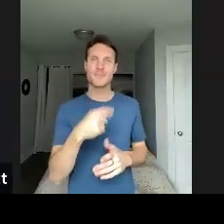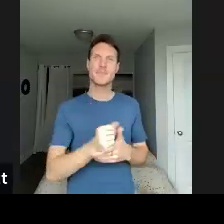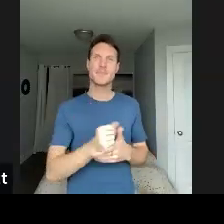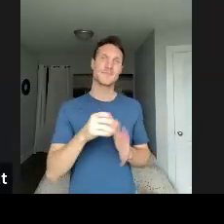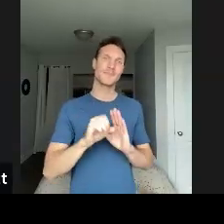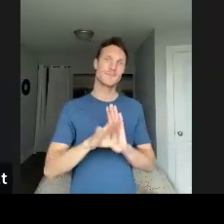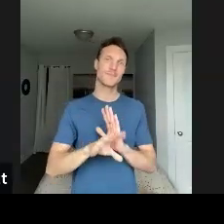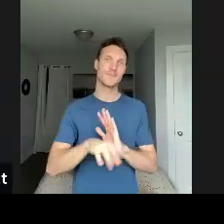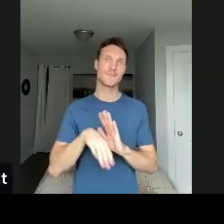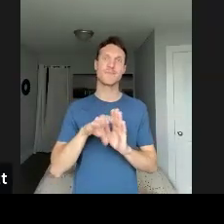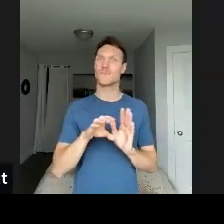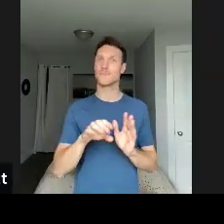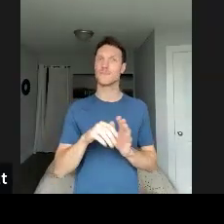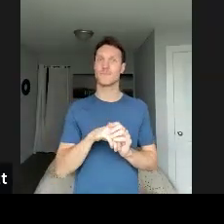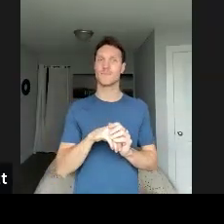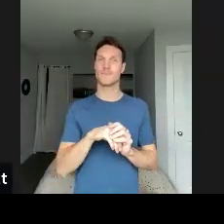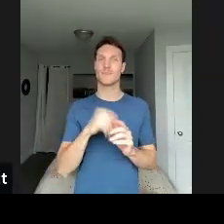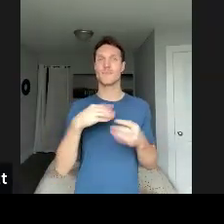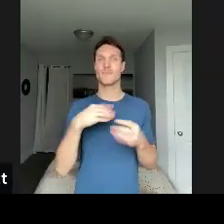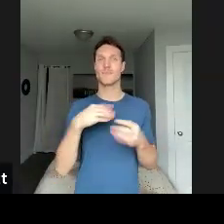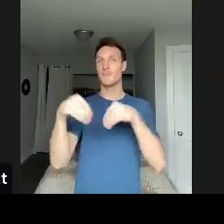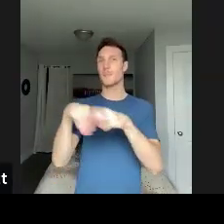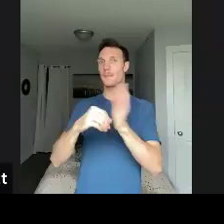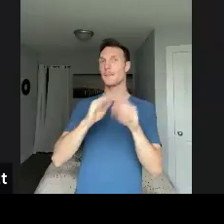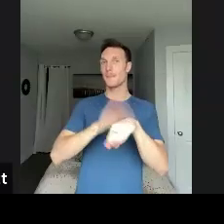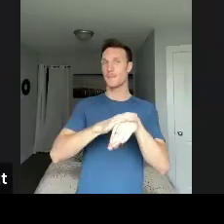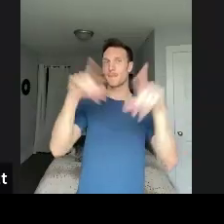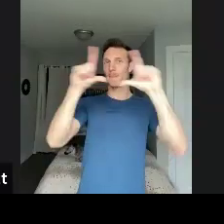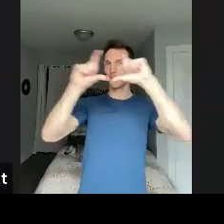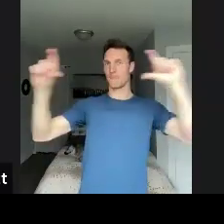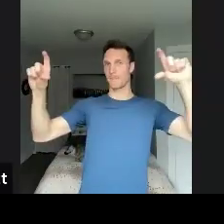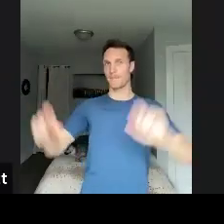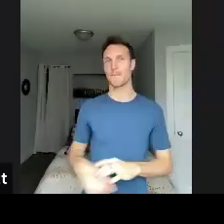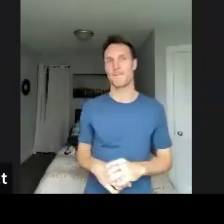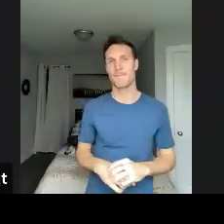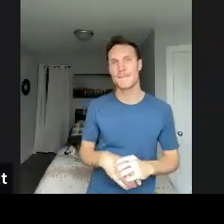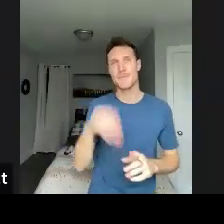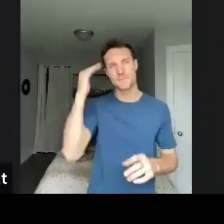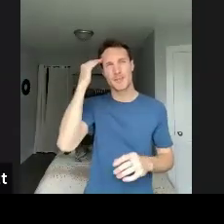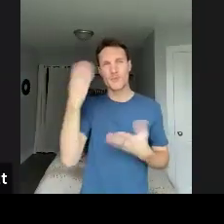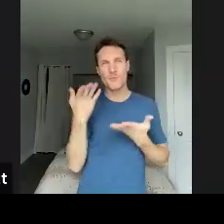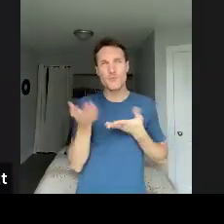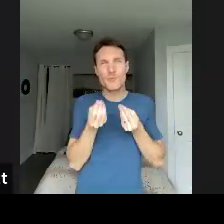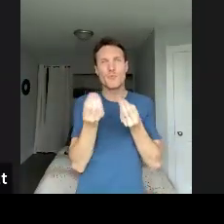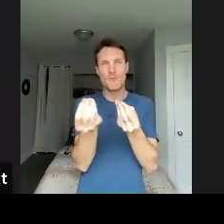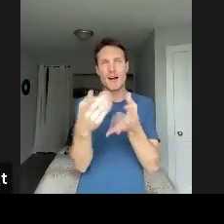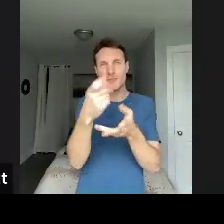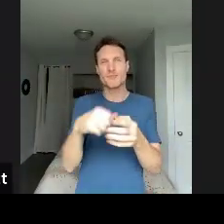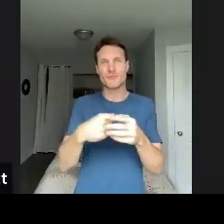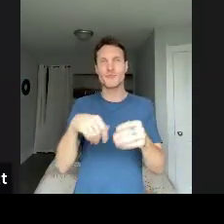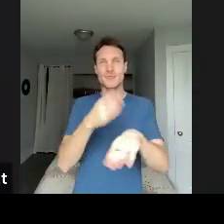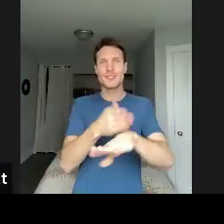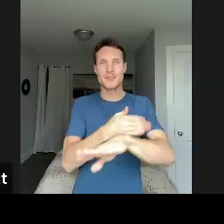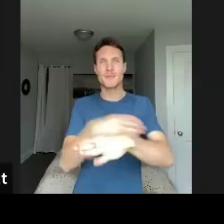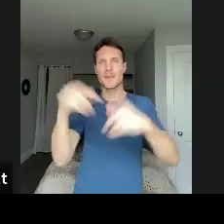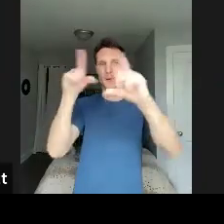on the website. So if you're unable to register for the meeting, know that we will provide the update via the website. But I just wanted